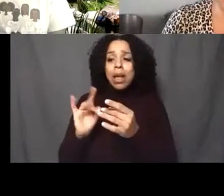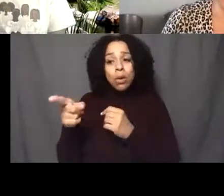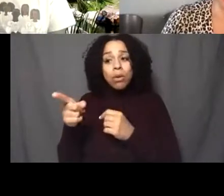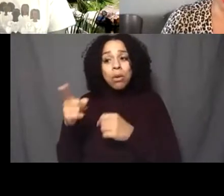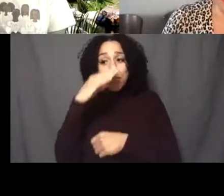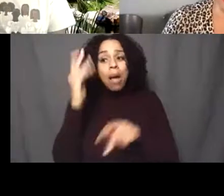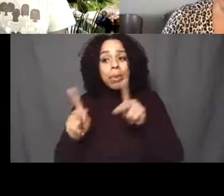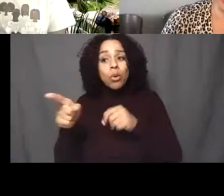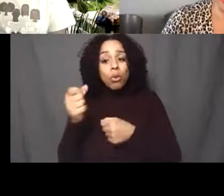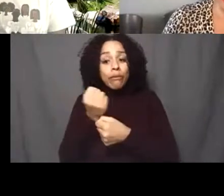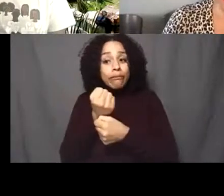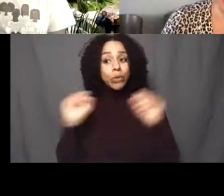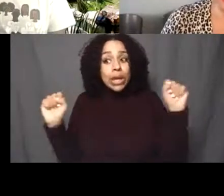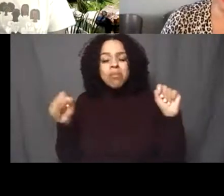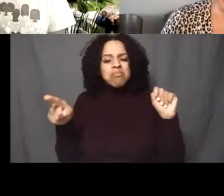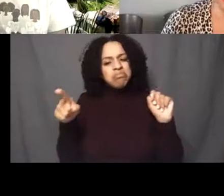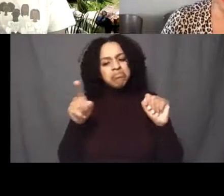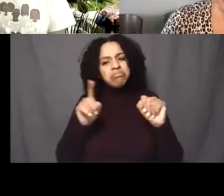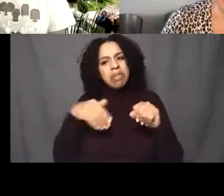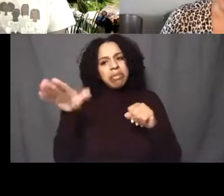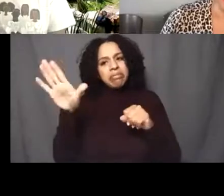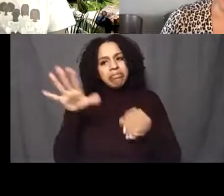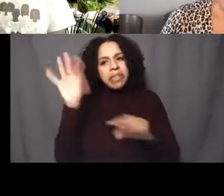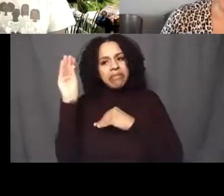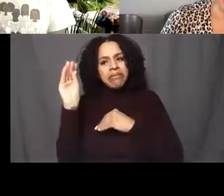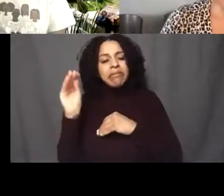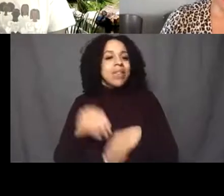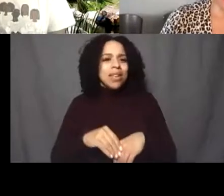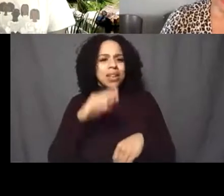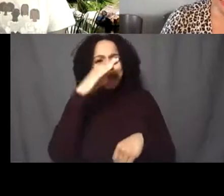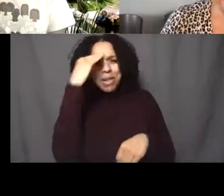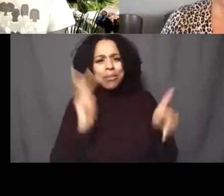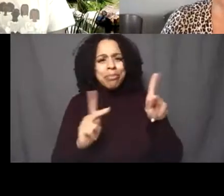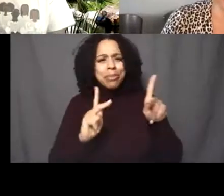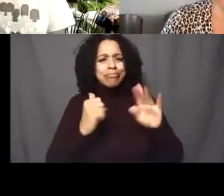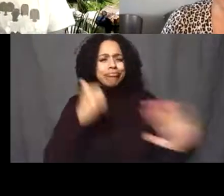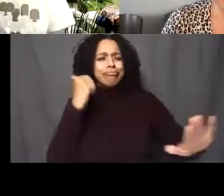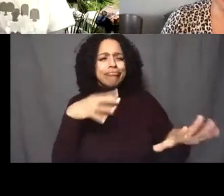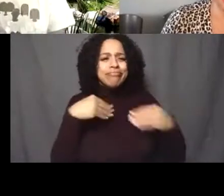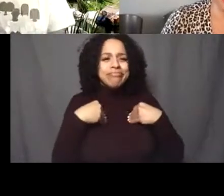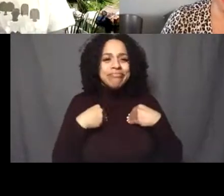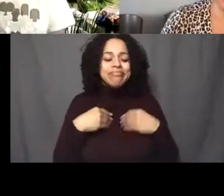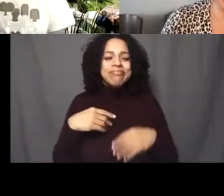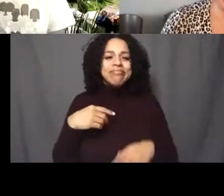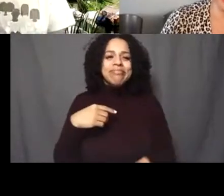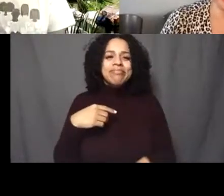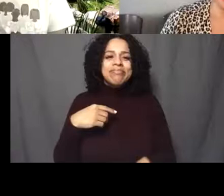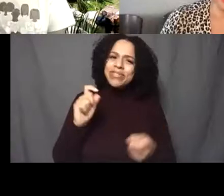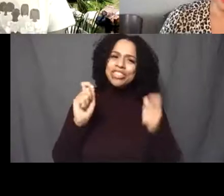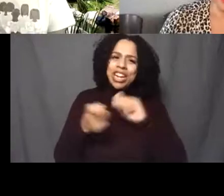refused largely to engage with the colonization movement. It really just changed my understanding of